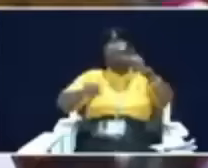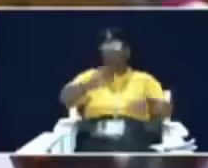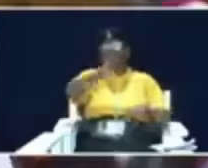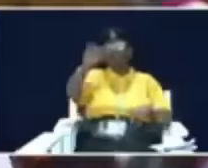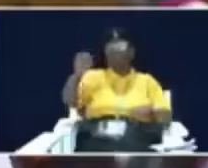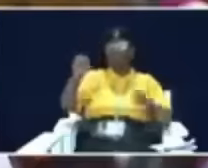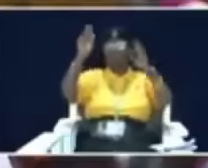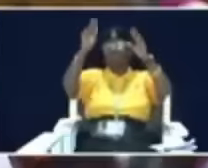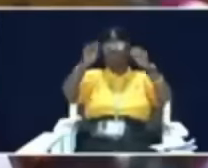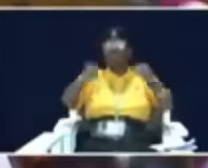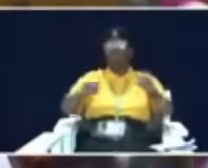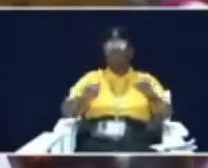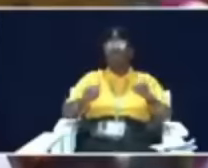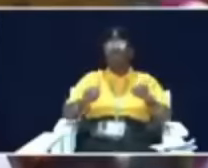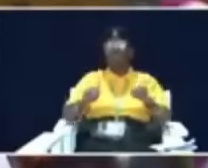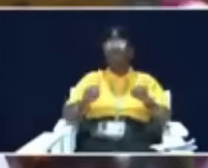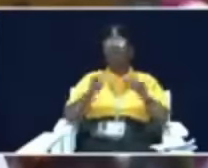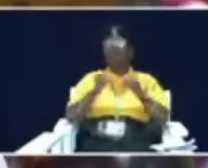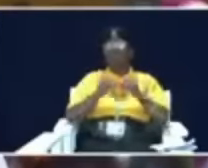No more unbelief.